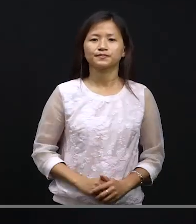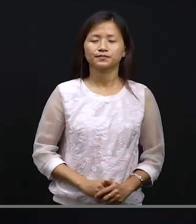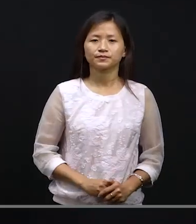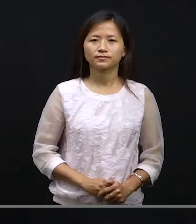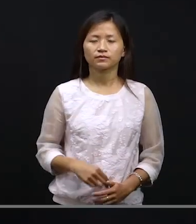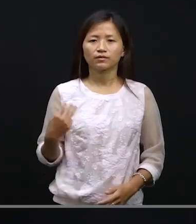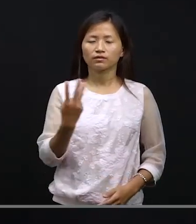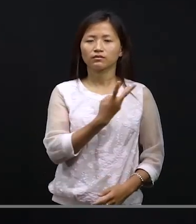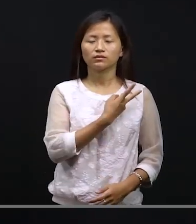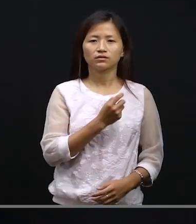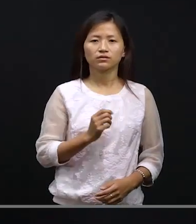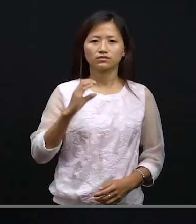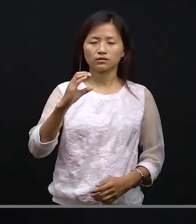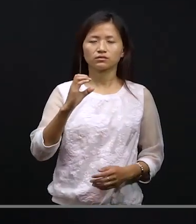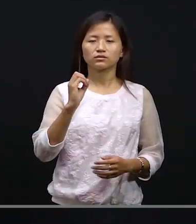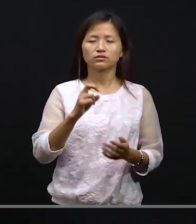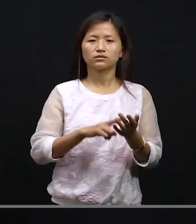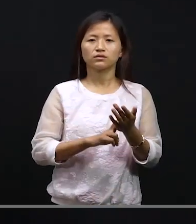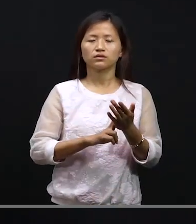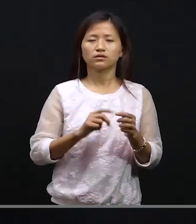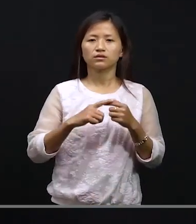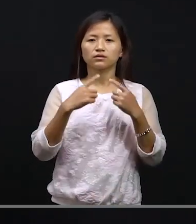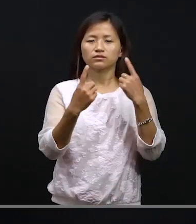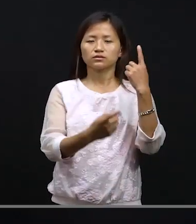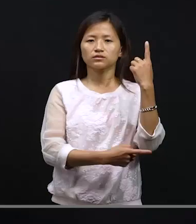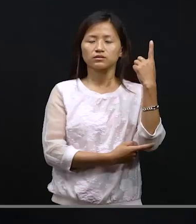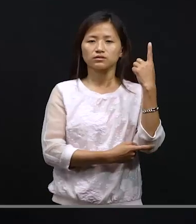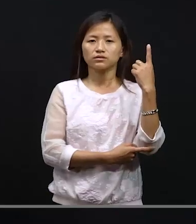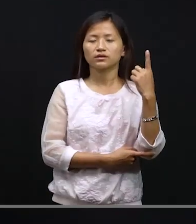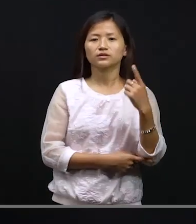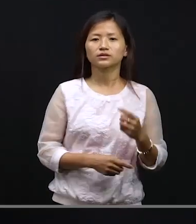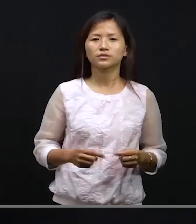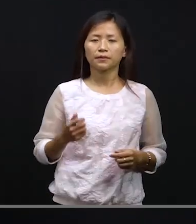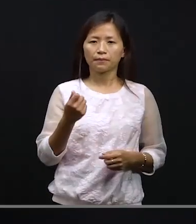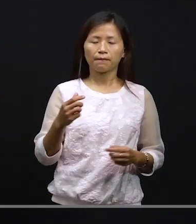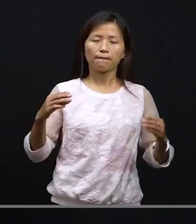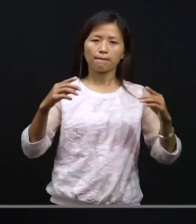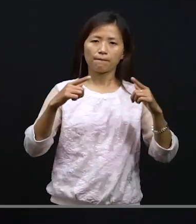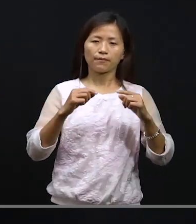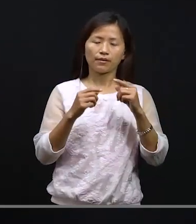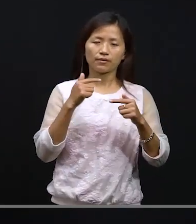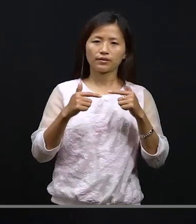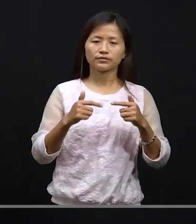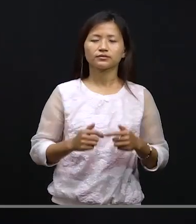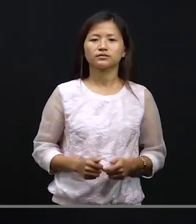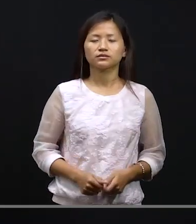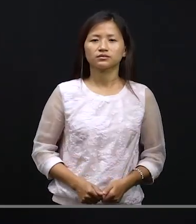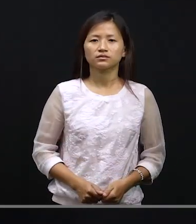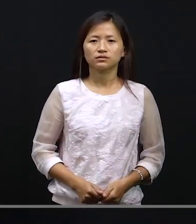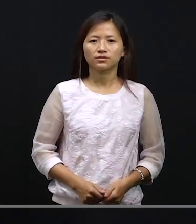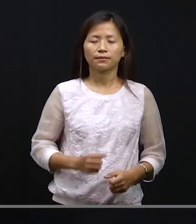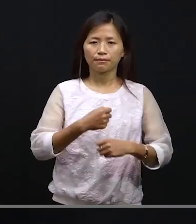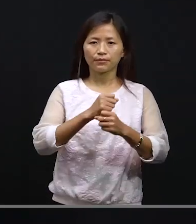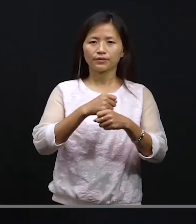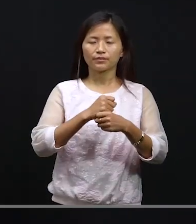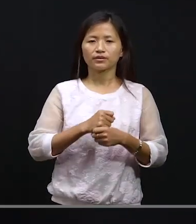we consider the title of the poem as the last bargain, because by refusing all these things, the last bargain made